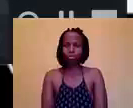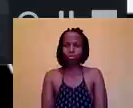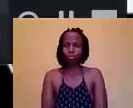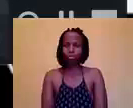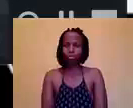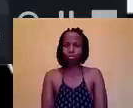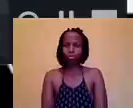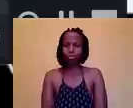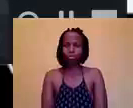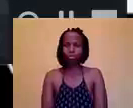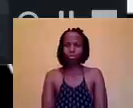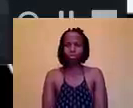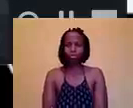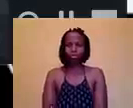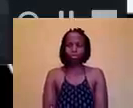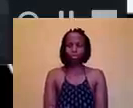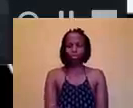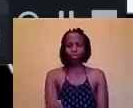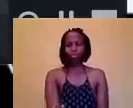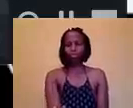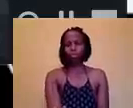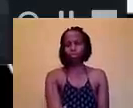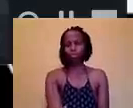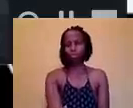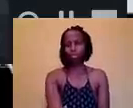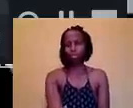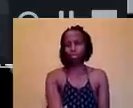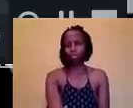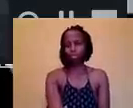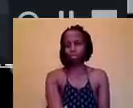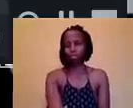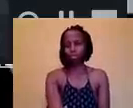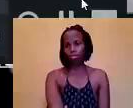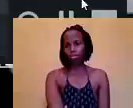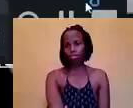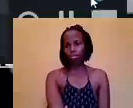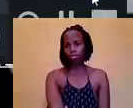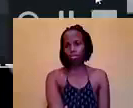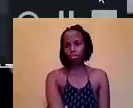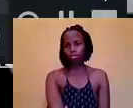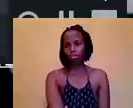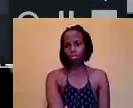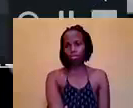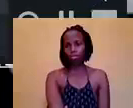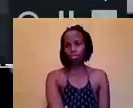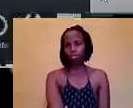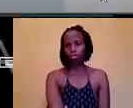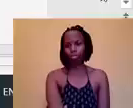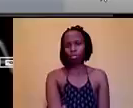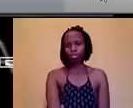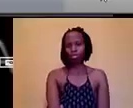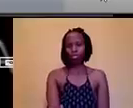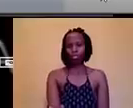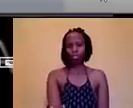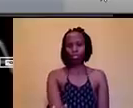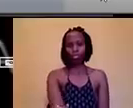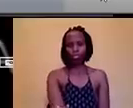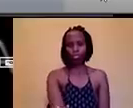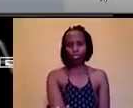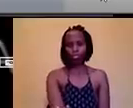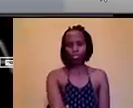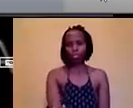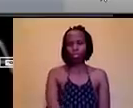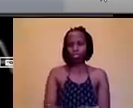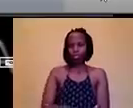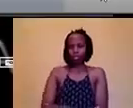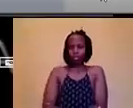students. It is just an option that if you want to resubmit, if you want to replace that assignment, you can. It does not